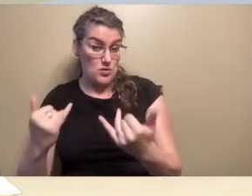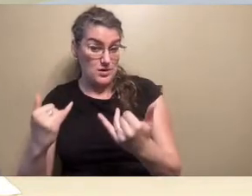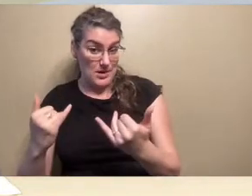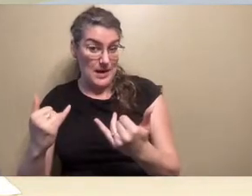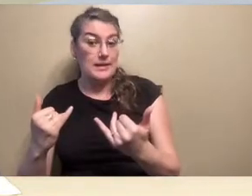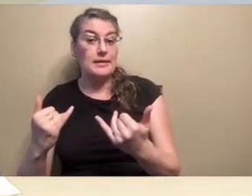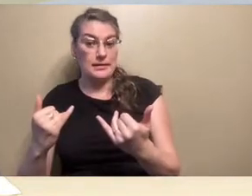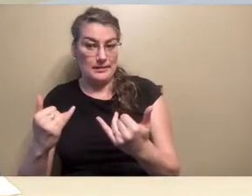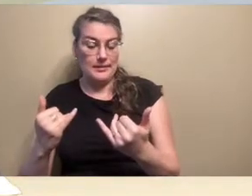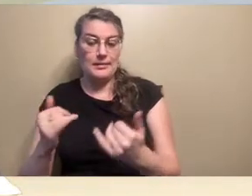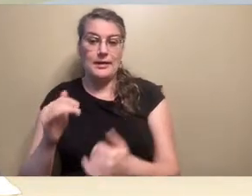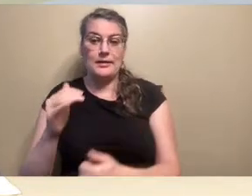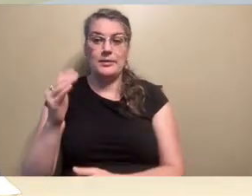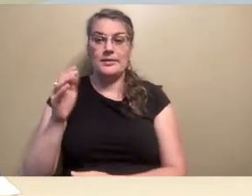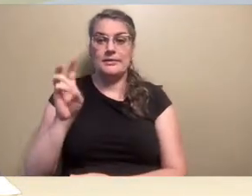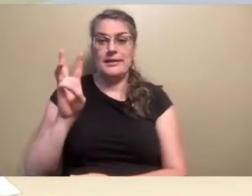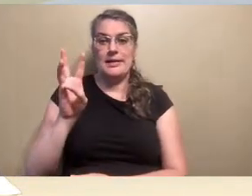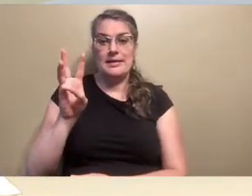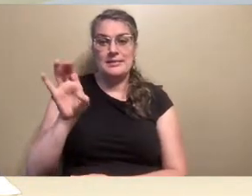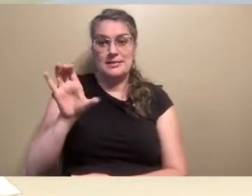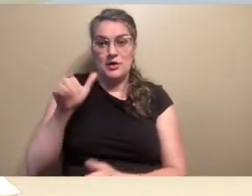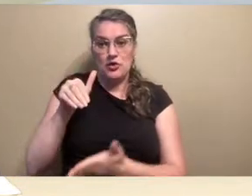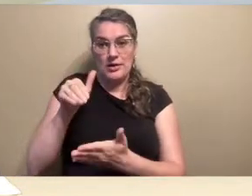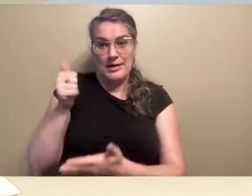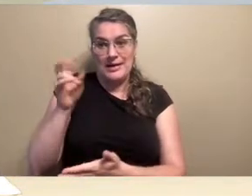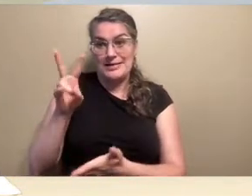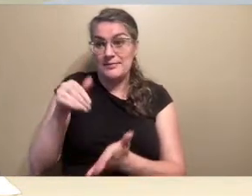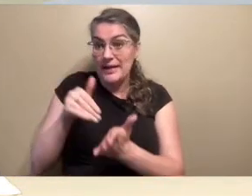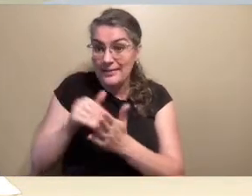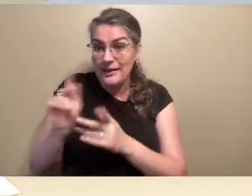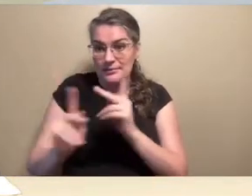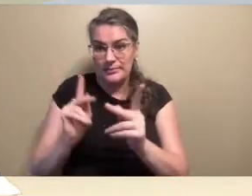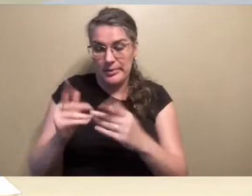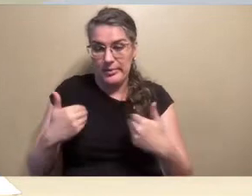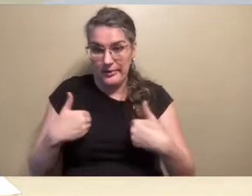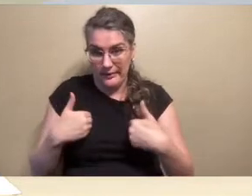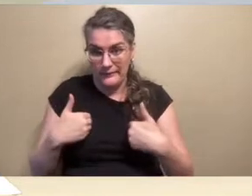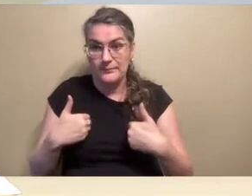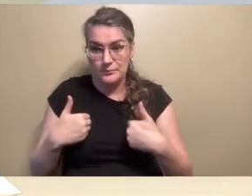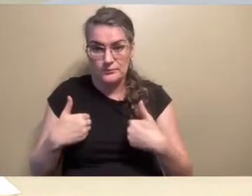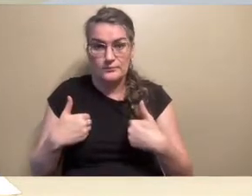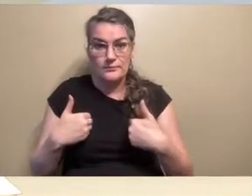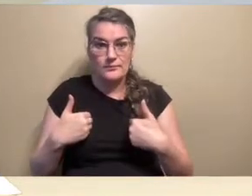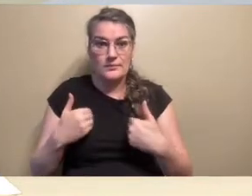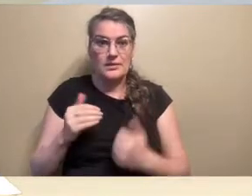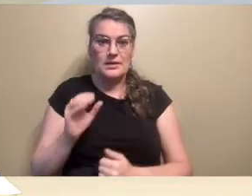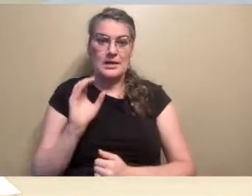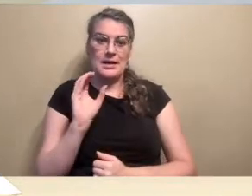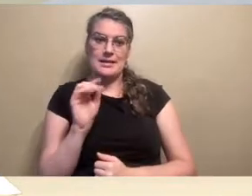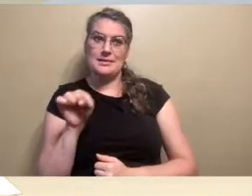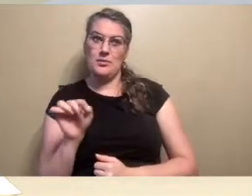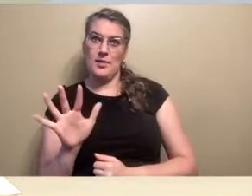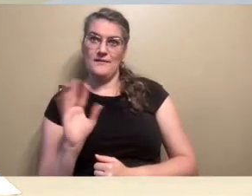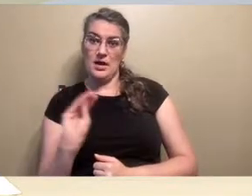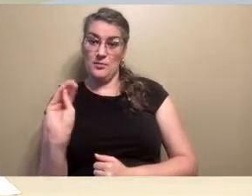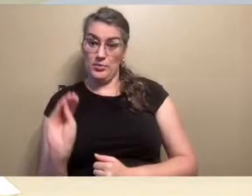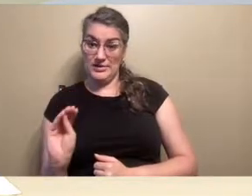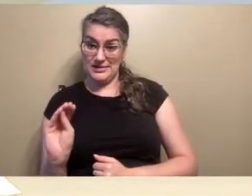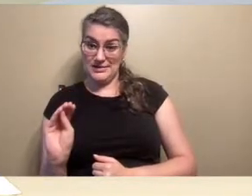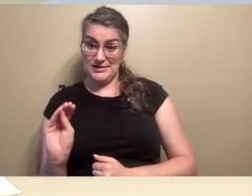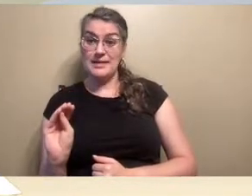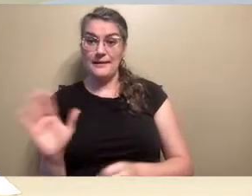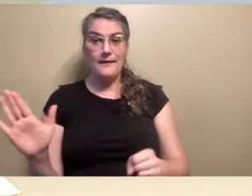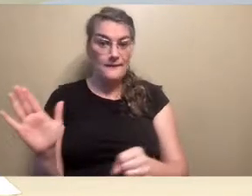over 617,000 cases that those were based on, and only 0.5% of them were